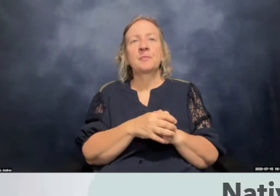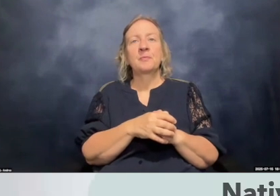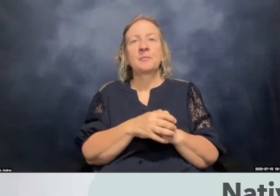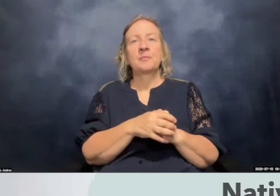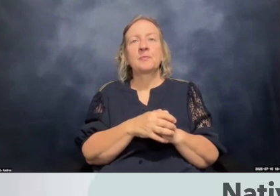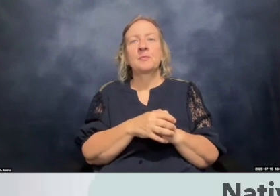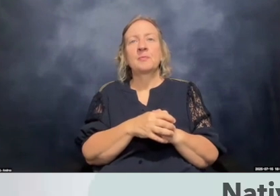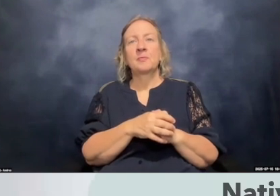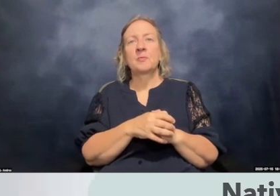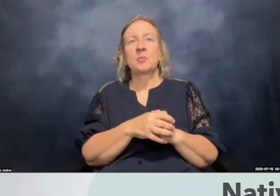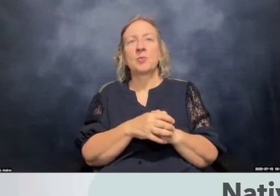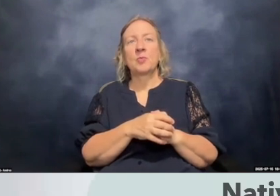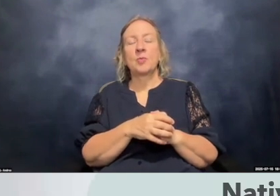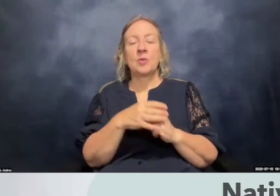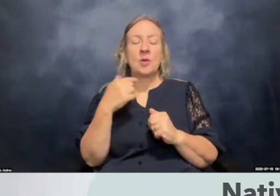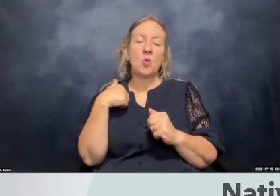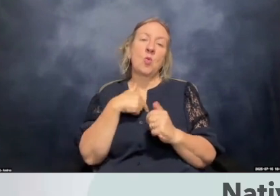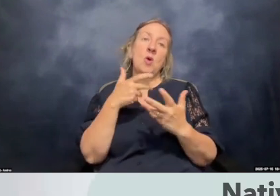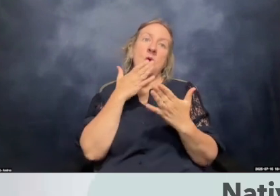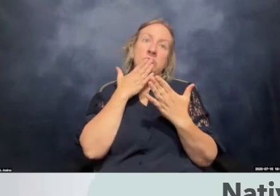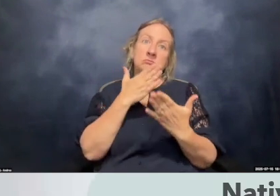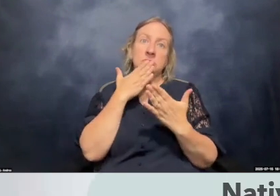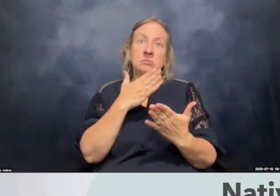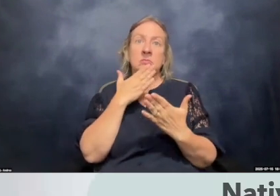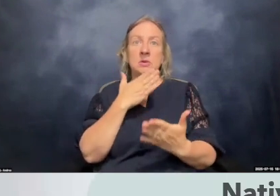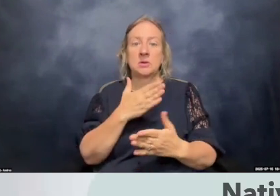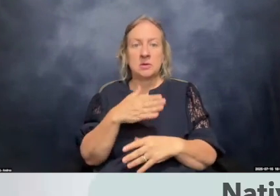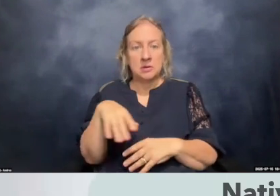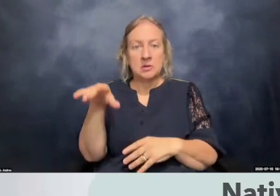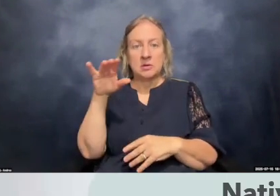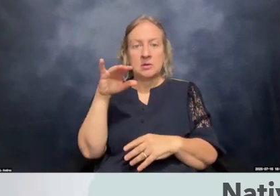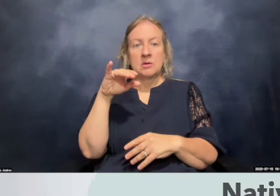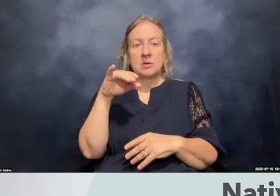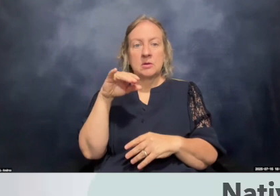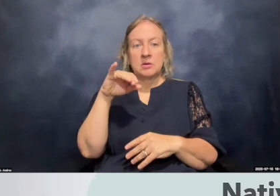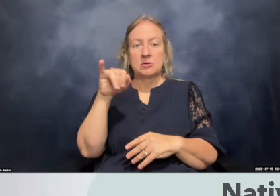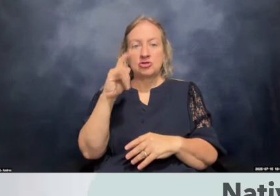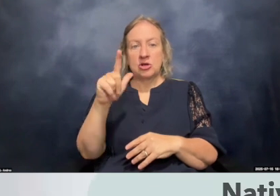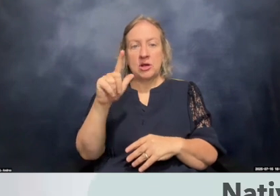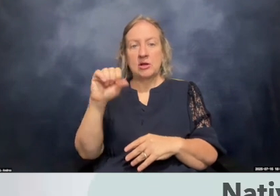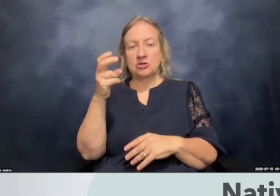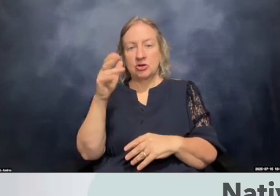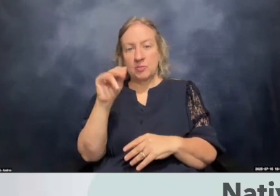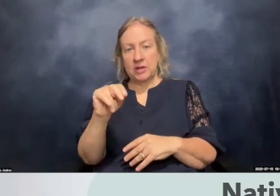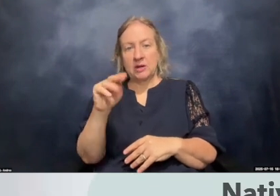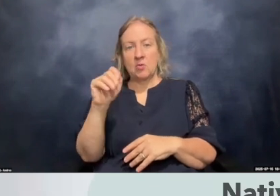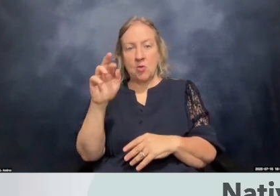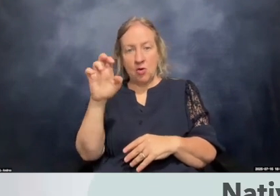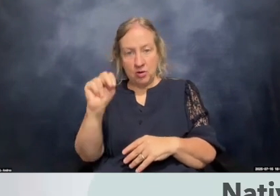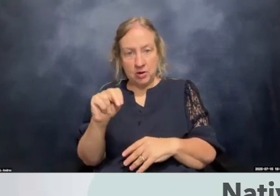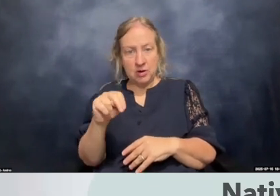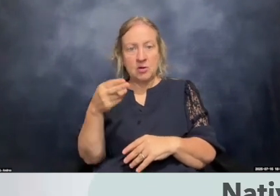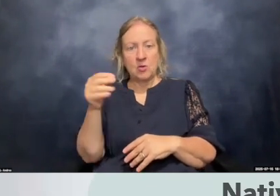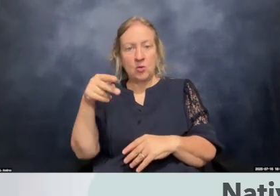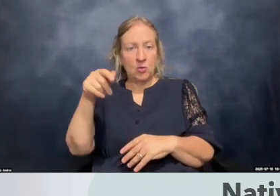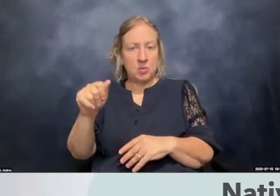So we owe a huge thanks to Jill Sherman Warren, a Hoopa Tribal member, Executive Director of NAPEC, member